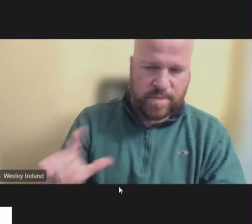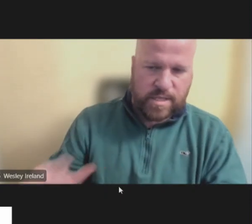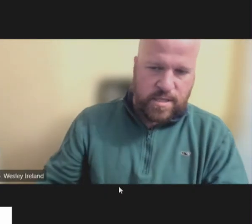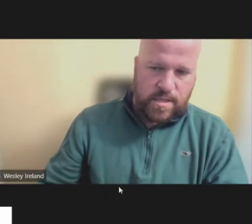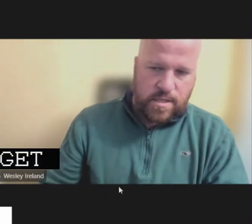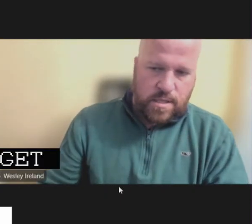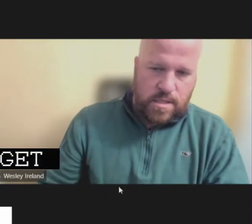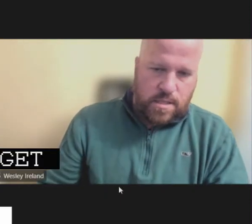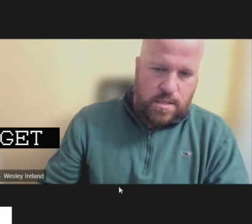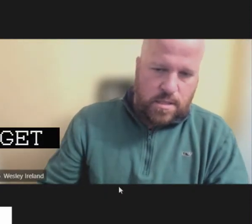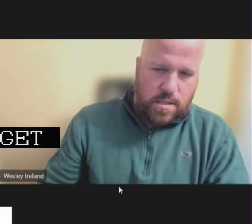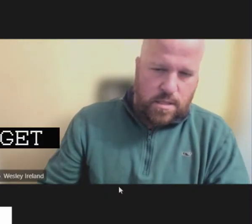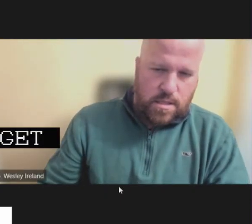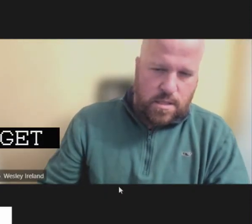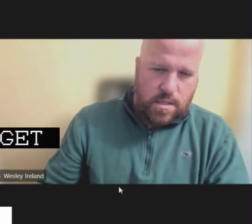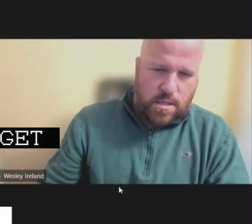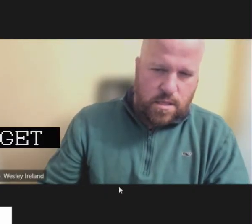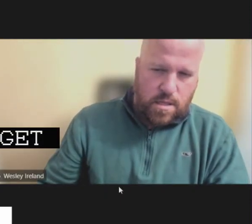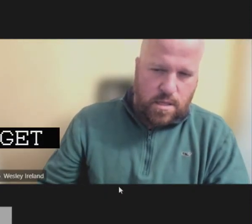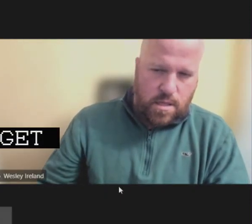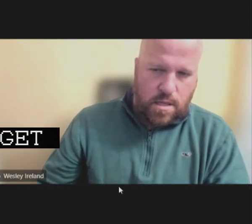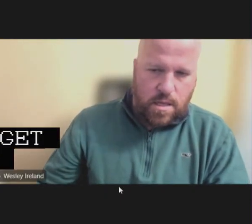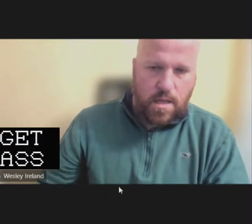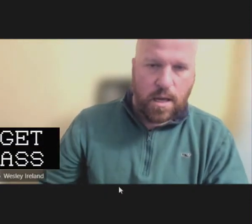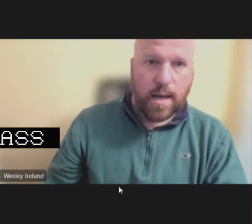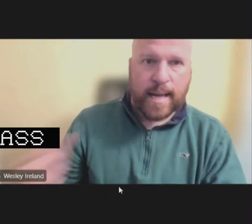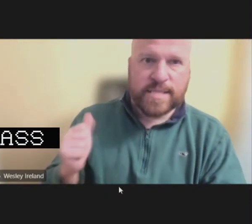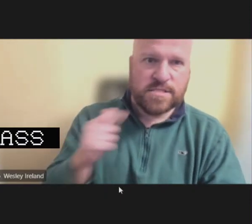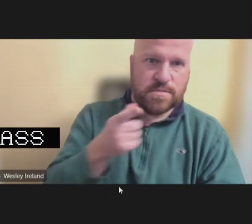statewide captioning bill.